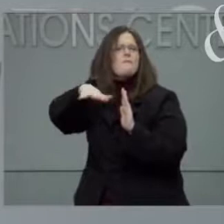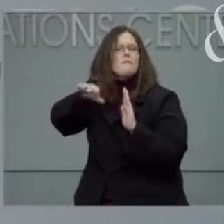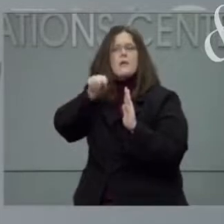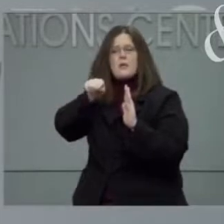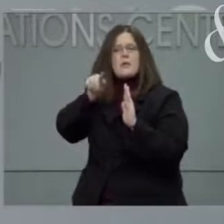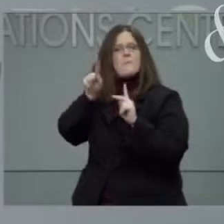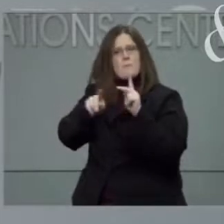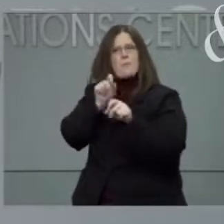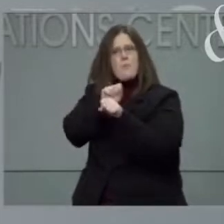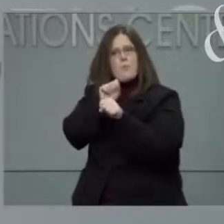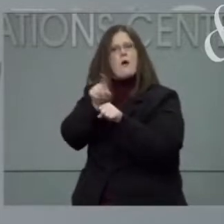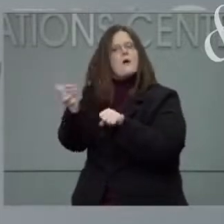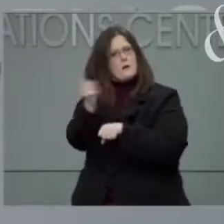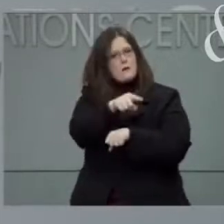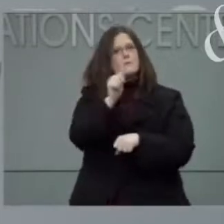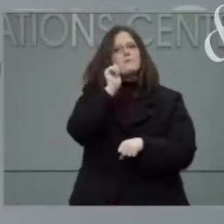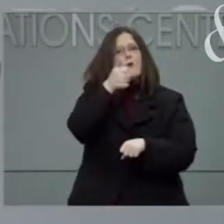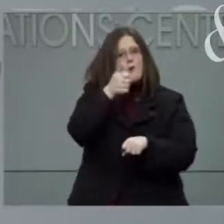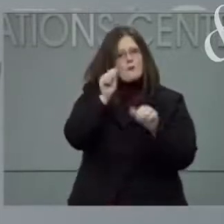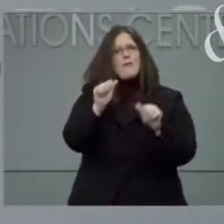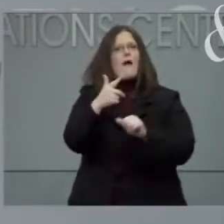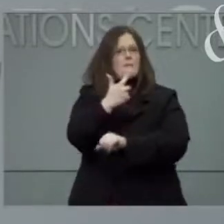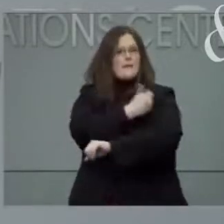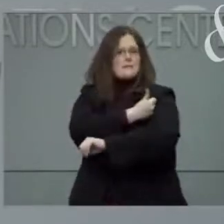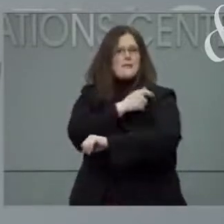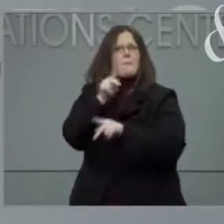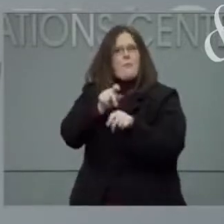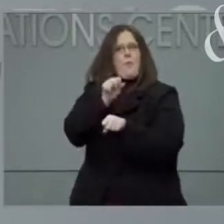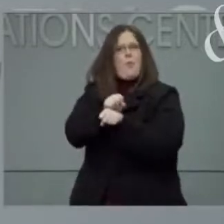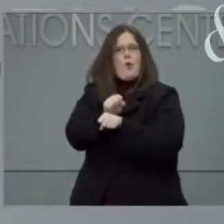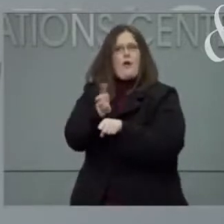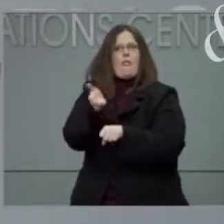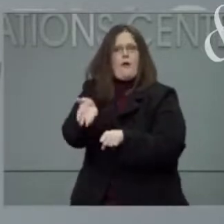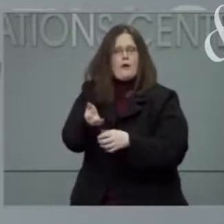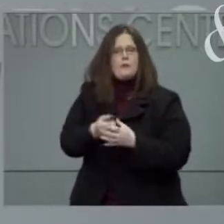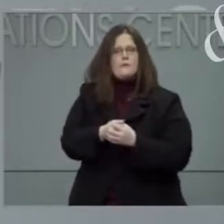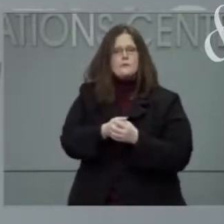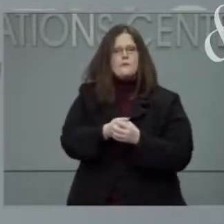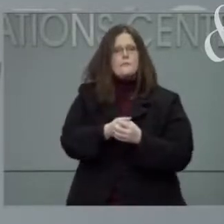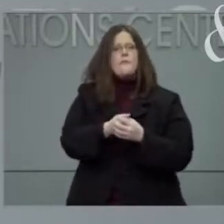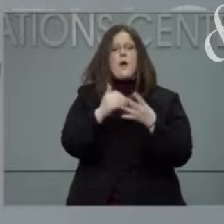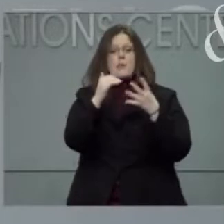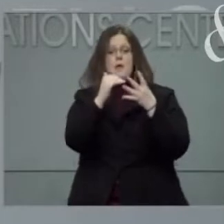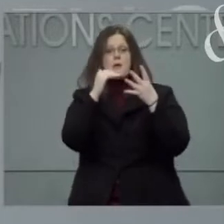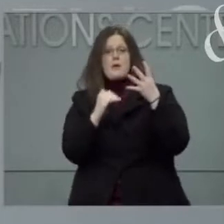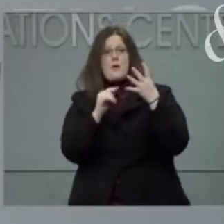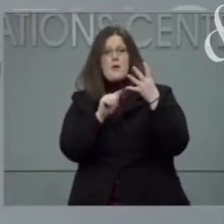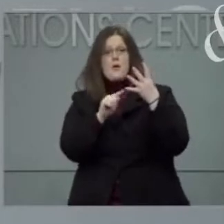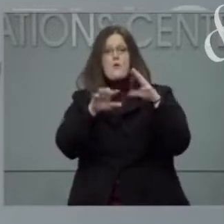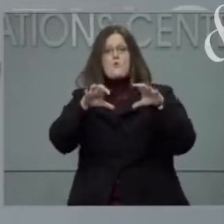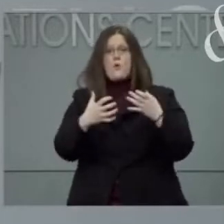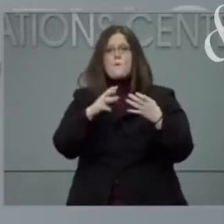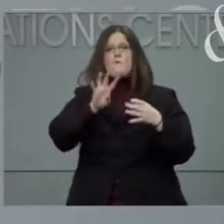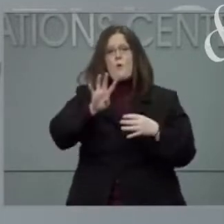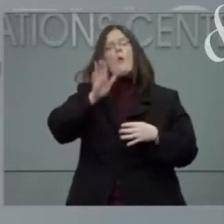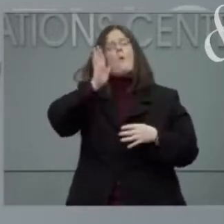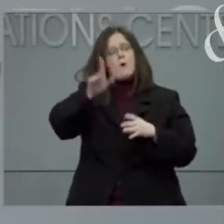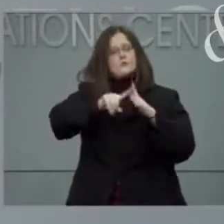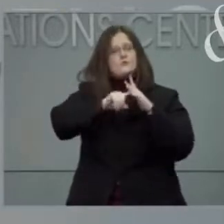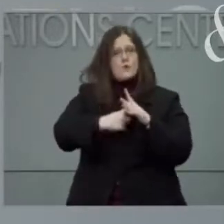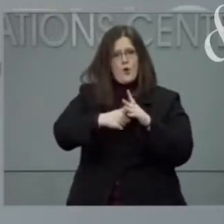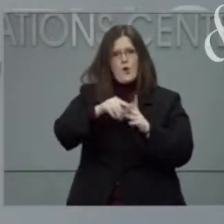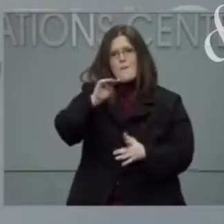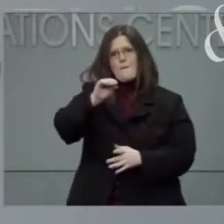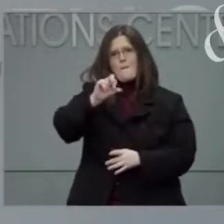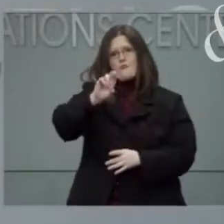be eligible for vaccine. And as I mentioned, we're going to be moving to Group 4 on March the 24th. And as I mentioned, we're going to